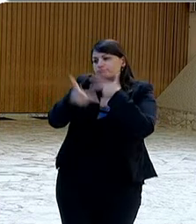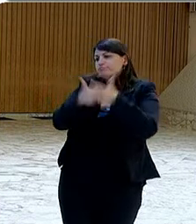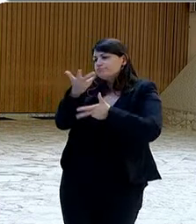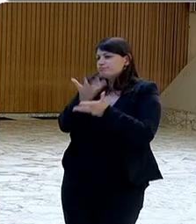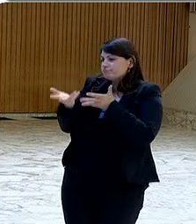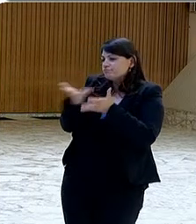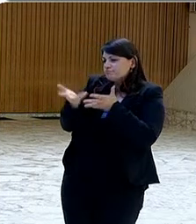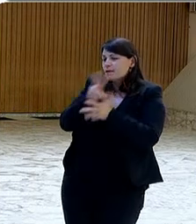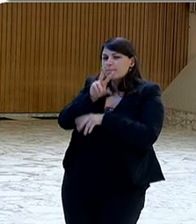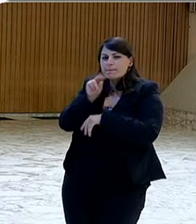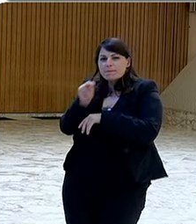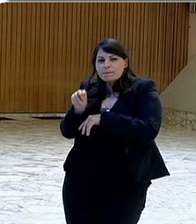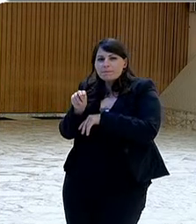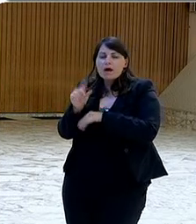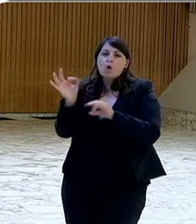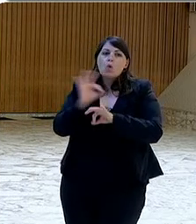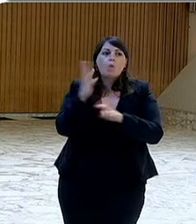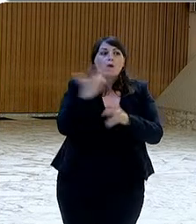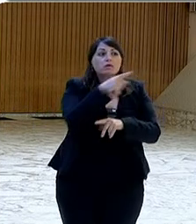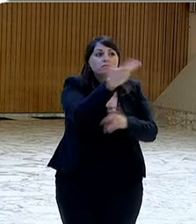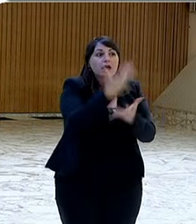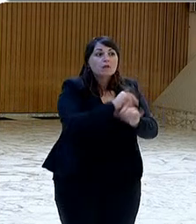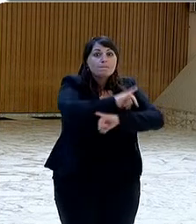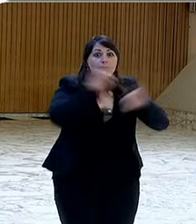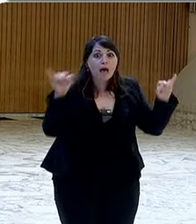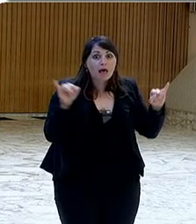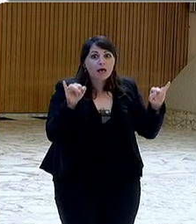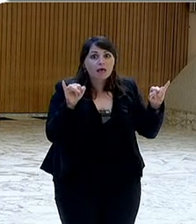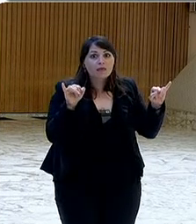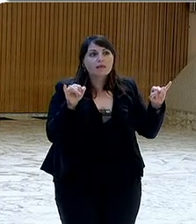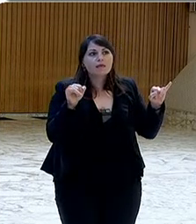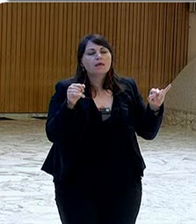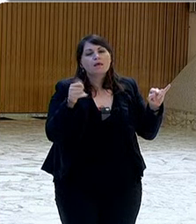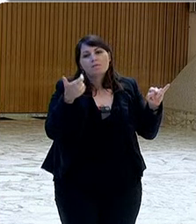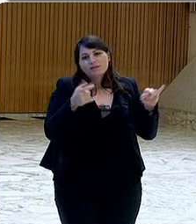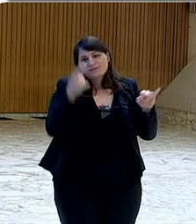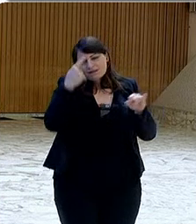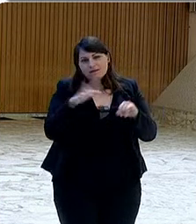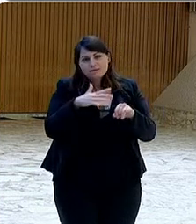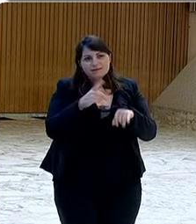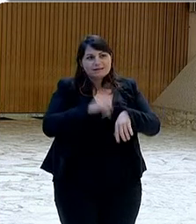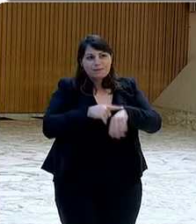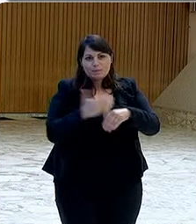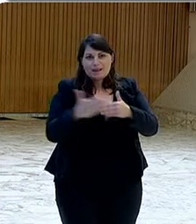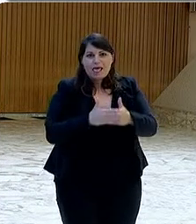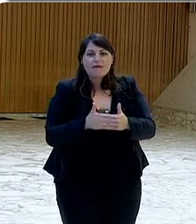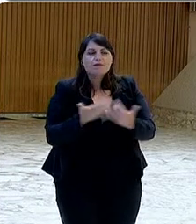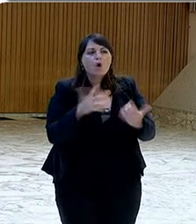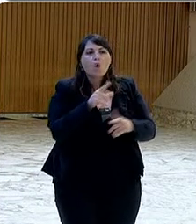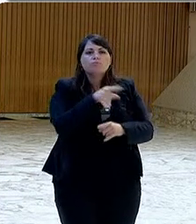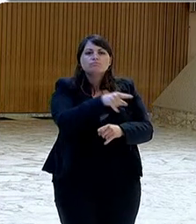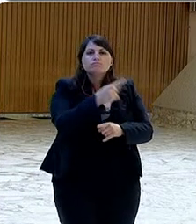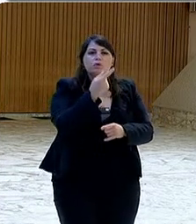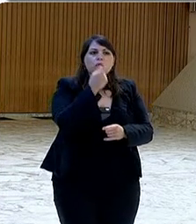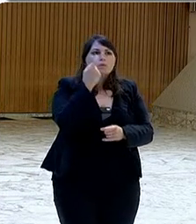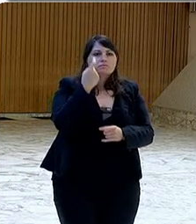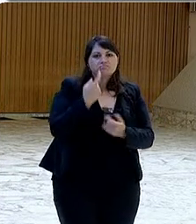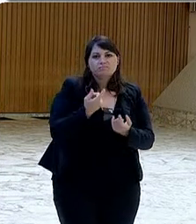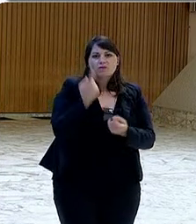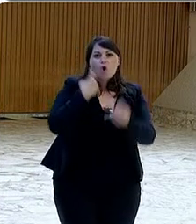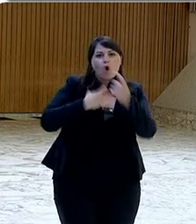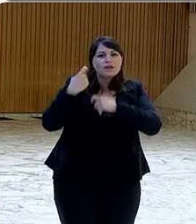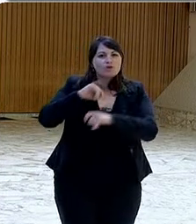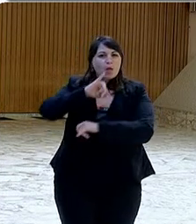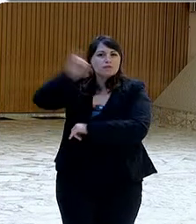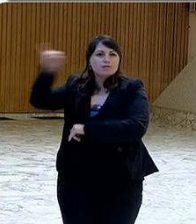was it like when you came to this country? When you dated? When you started school? When something happened to you? What